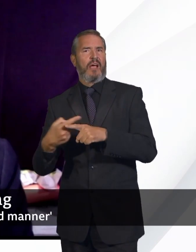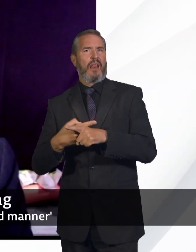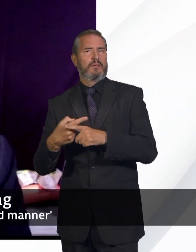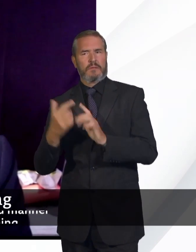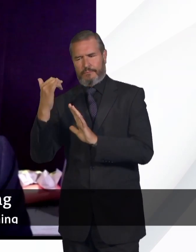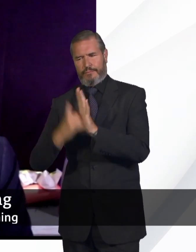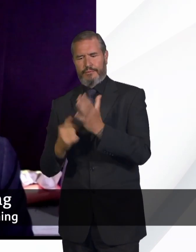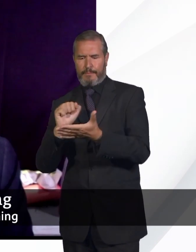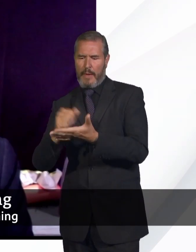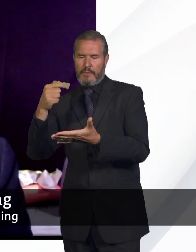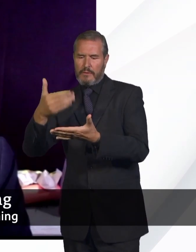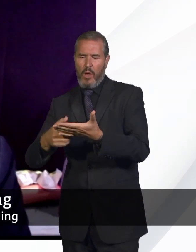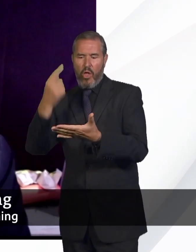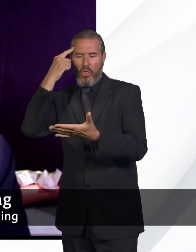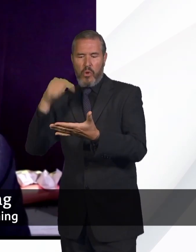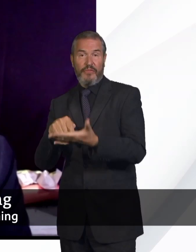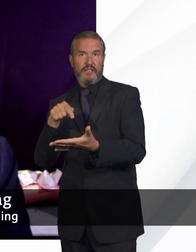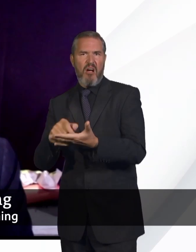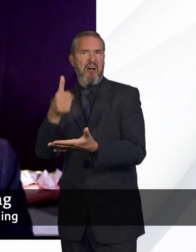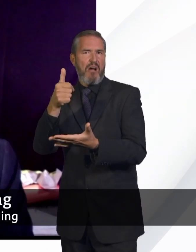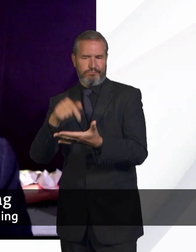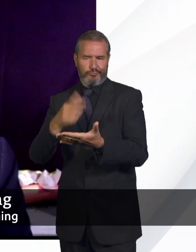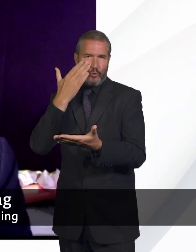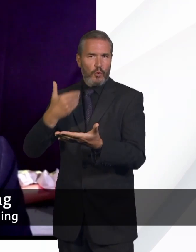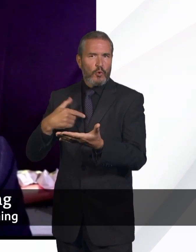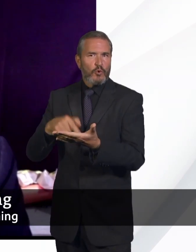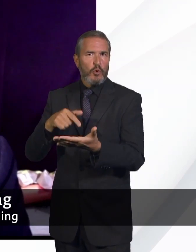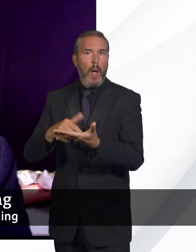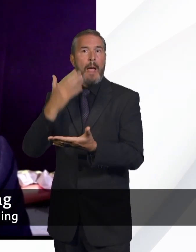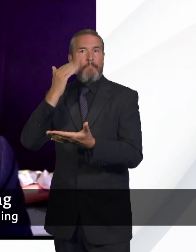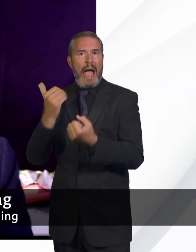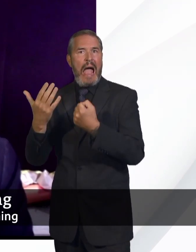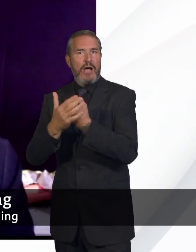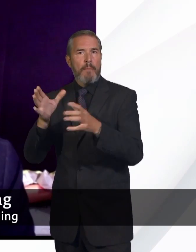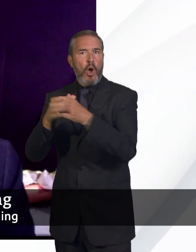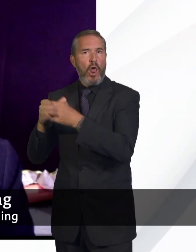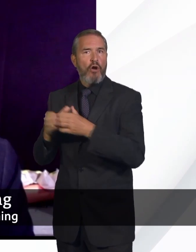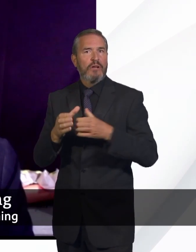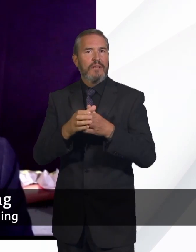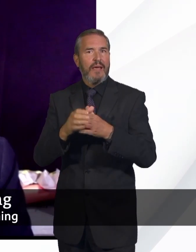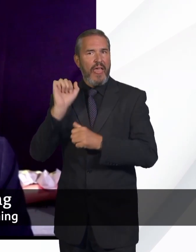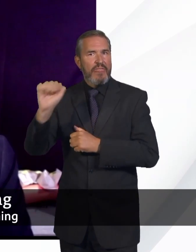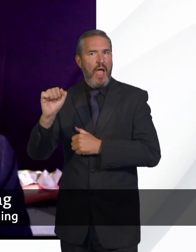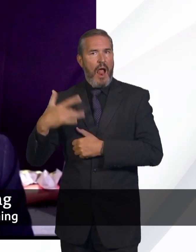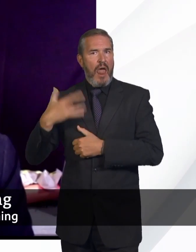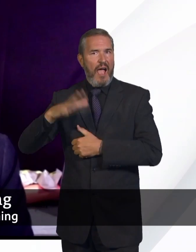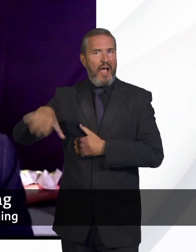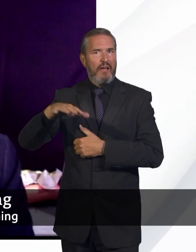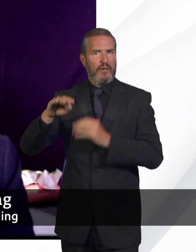published which we hoped would shed some light onto why people from Black, Asian and minority ethnic backgrounds seem to